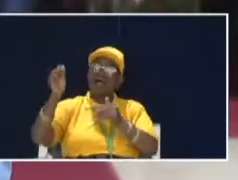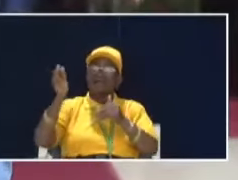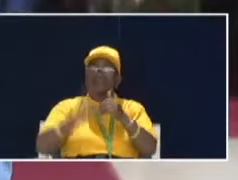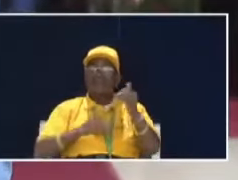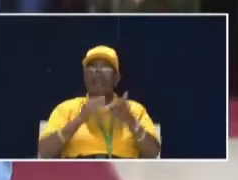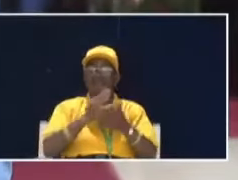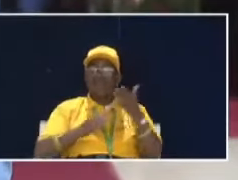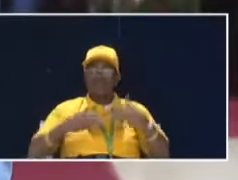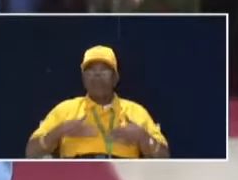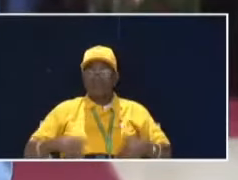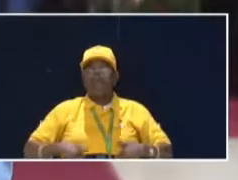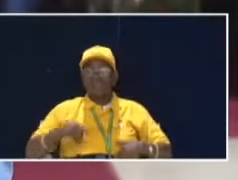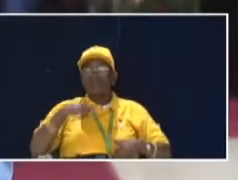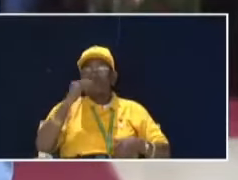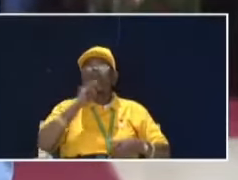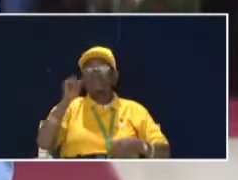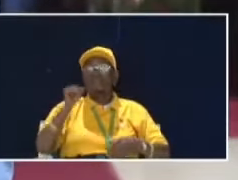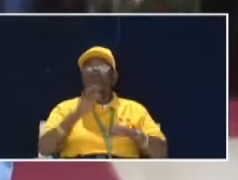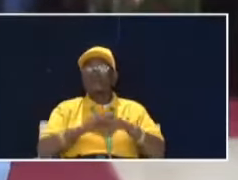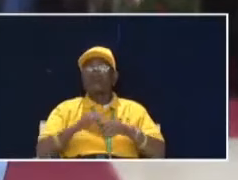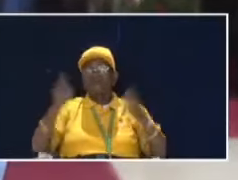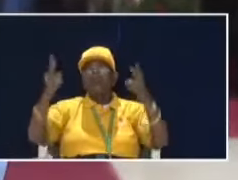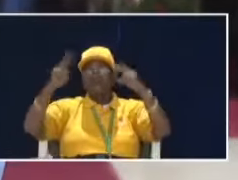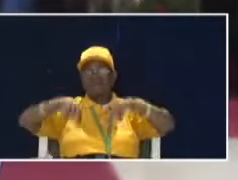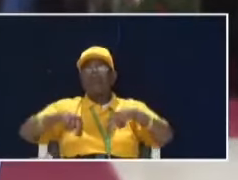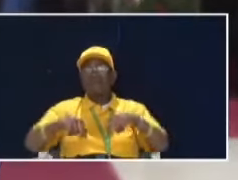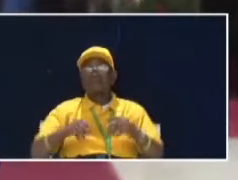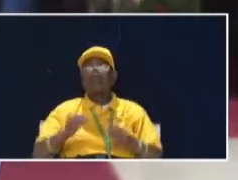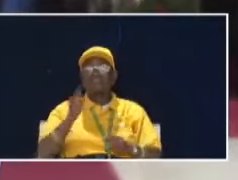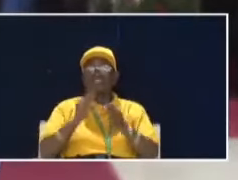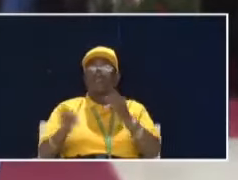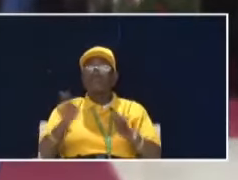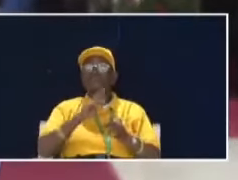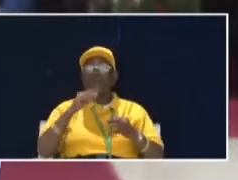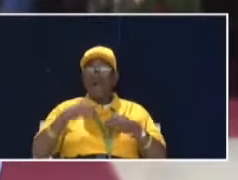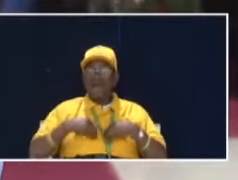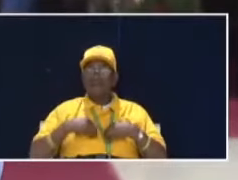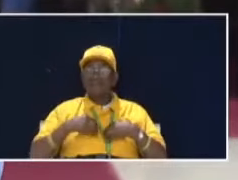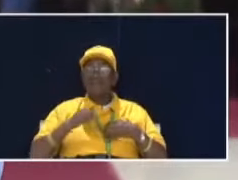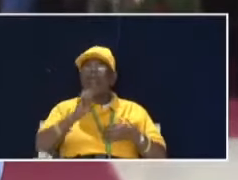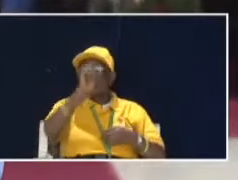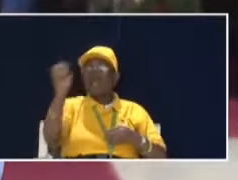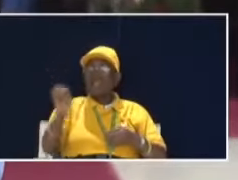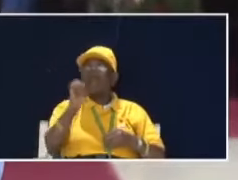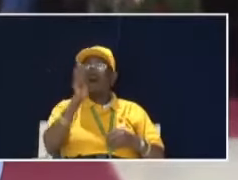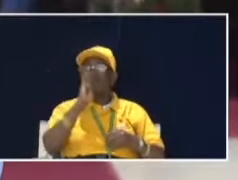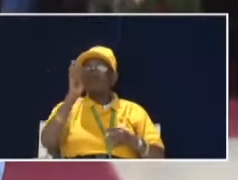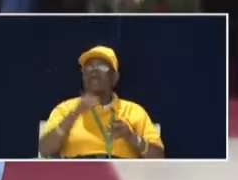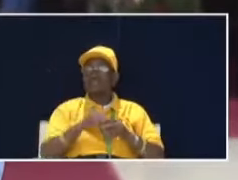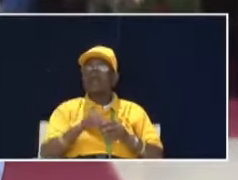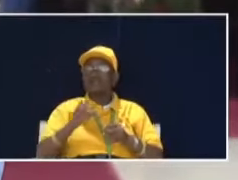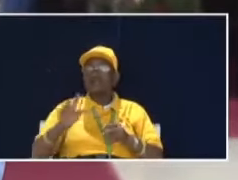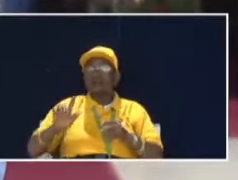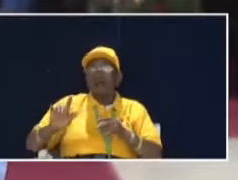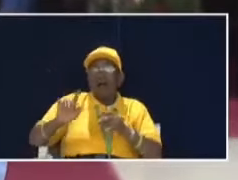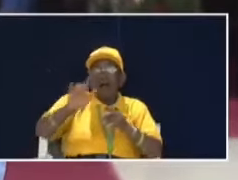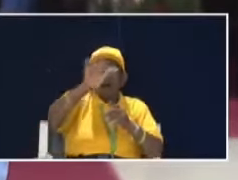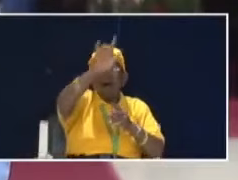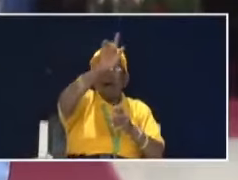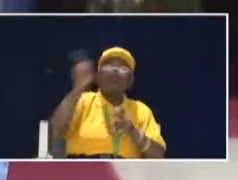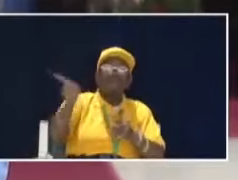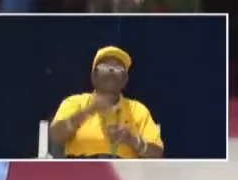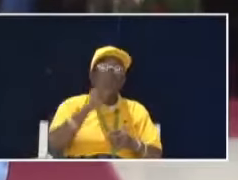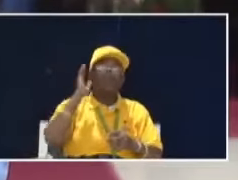If you have ever been in an aeroplane, You will discover that the higher